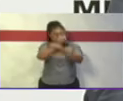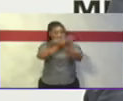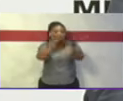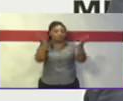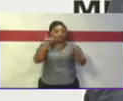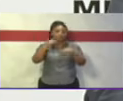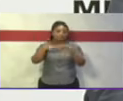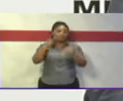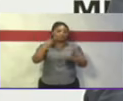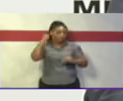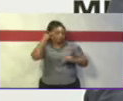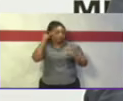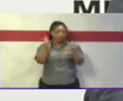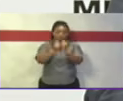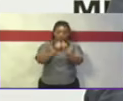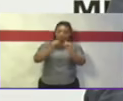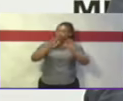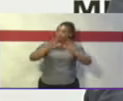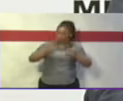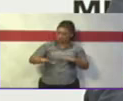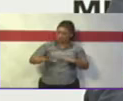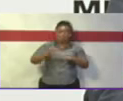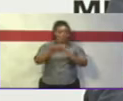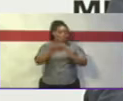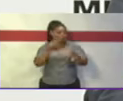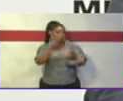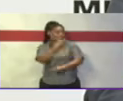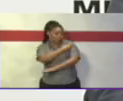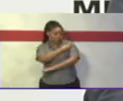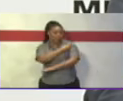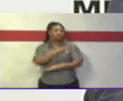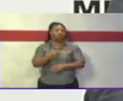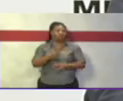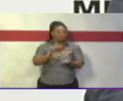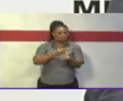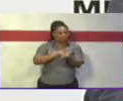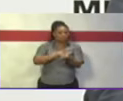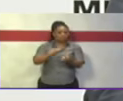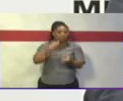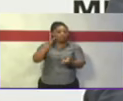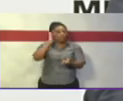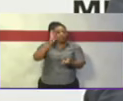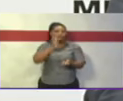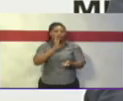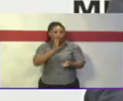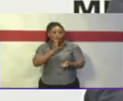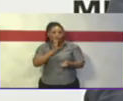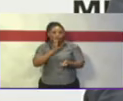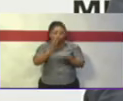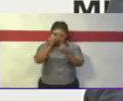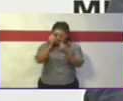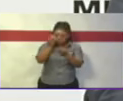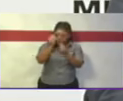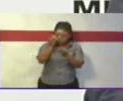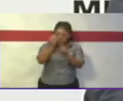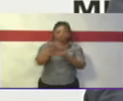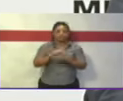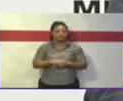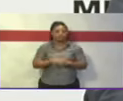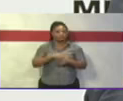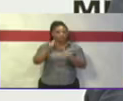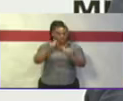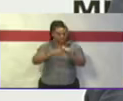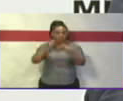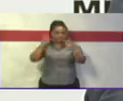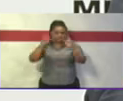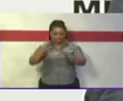occur before they go ahead and have that vaccination. Anyone that, of course, would have had a severe allergic reaction or severe reaction to the